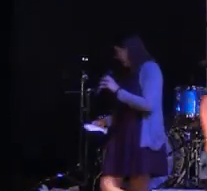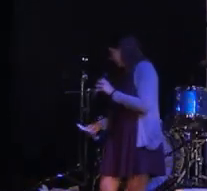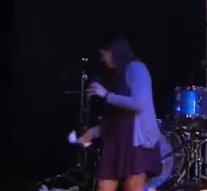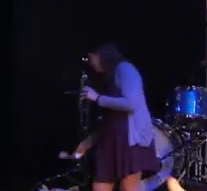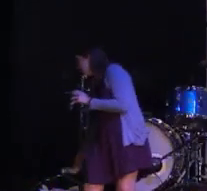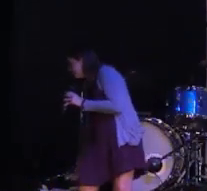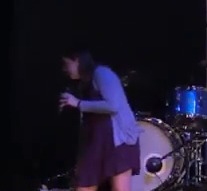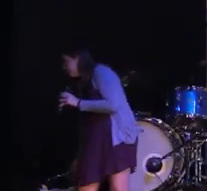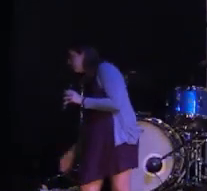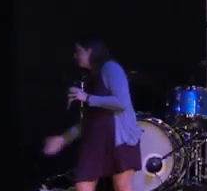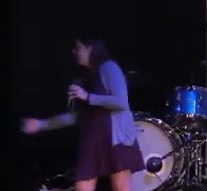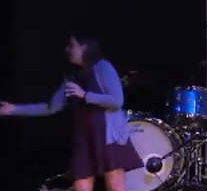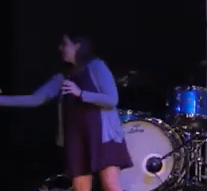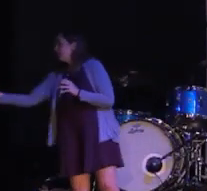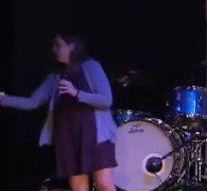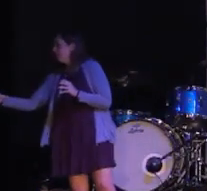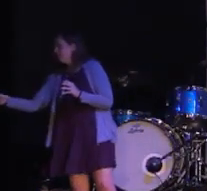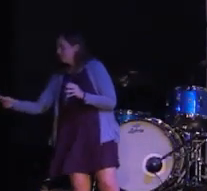first puppy.